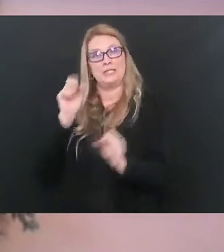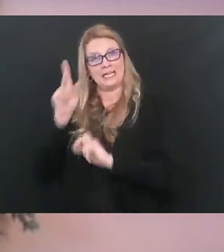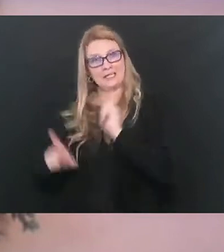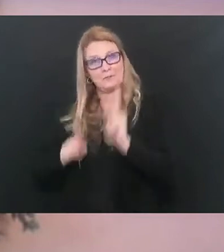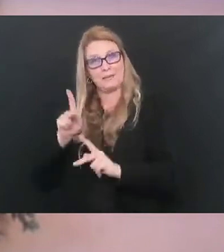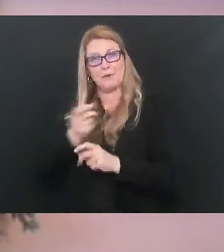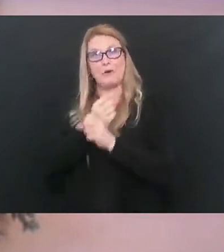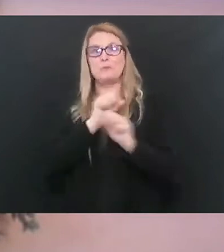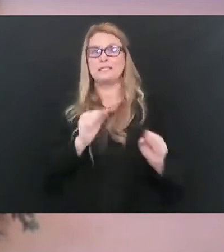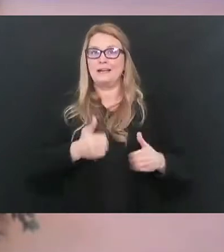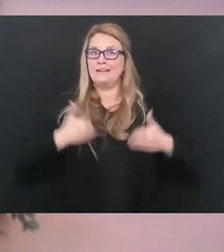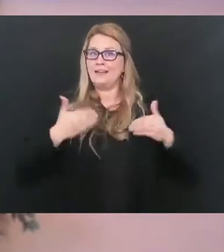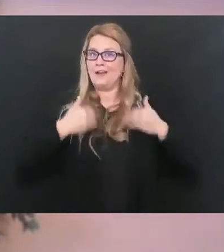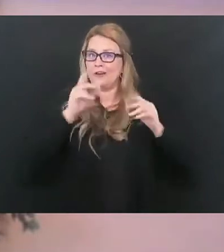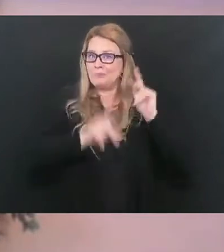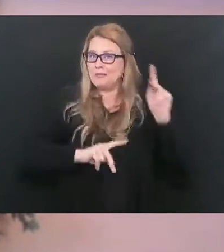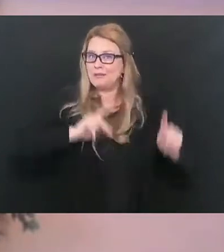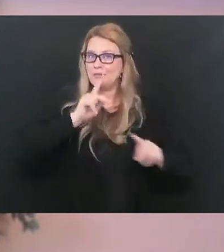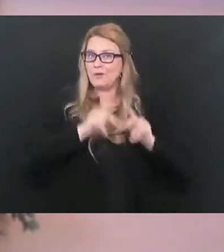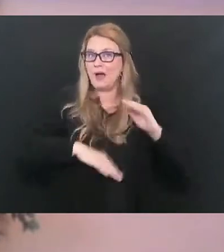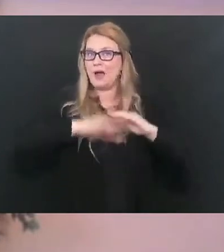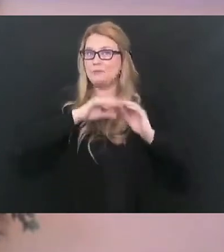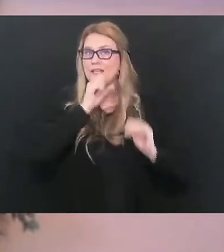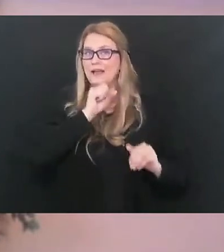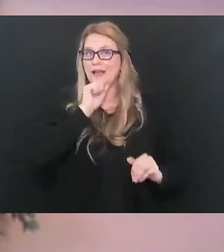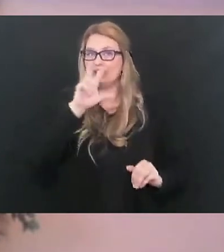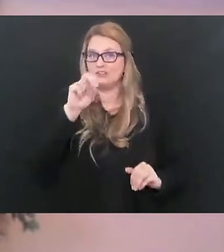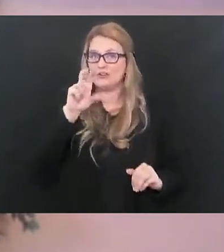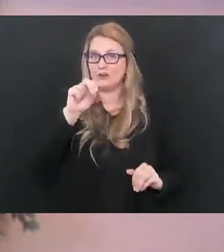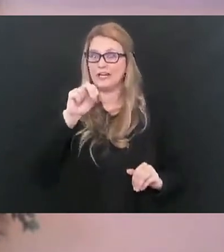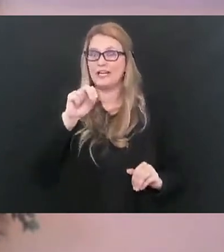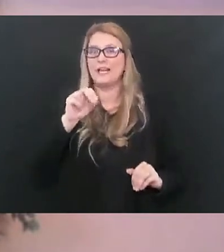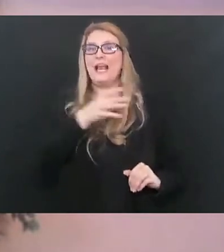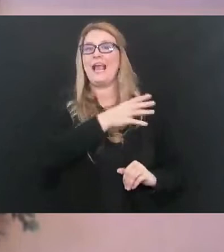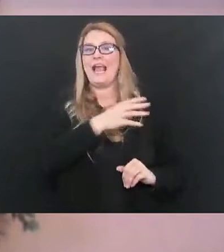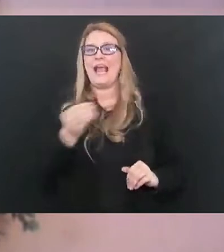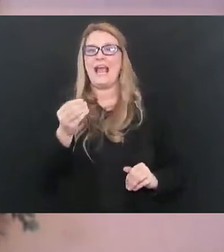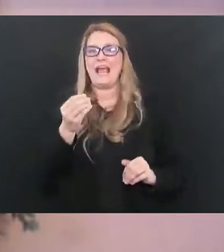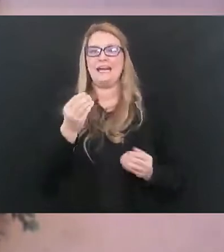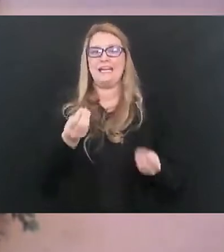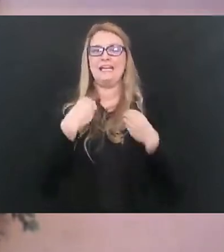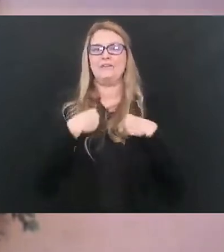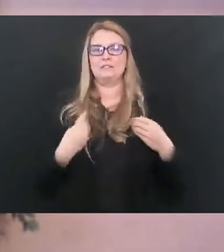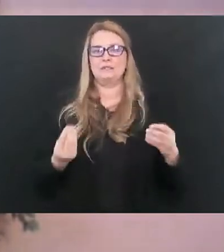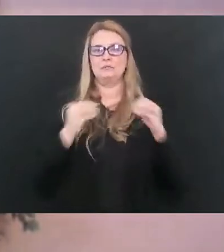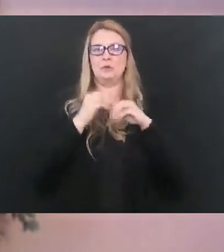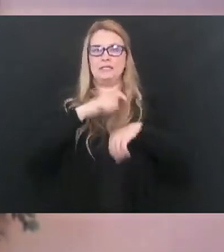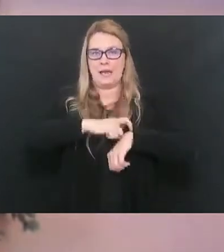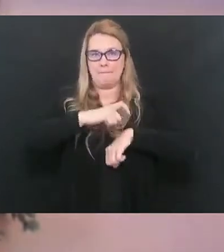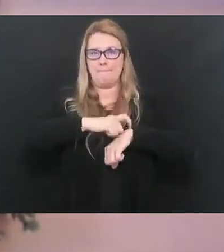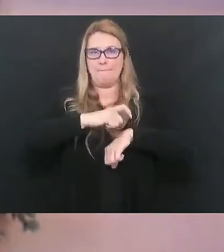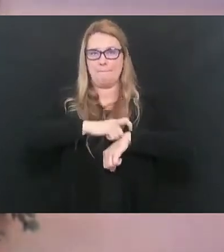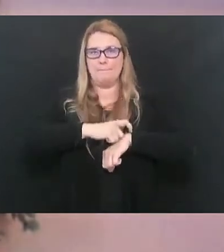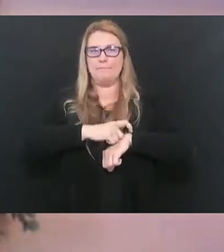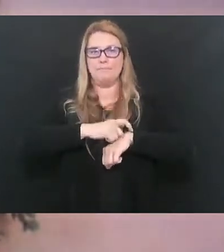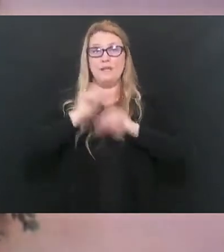younger people up to age 30, but also it buys us more time so that we can continue to vaccinate all